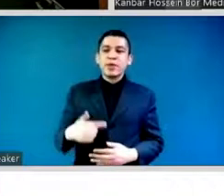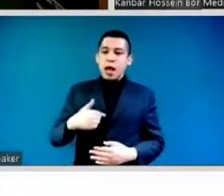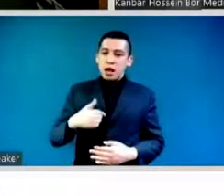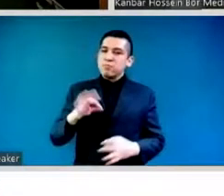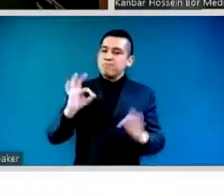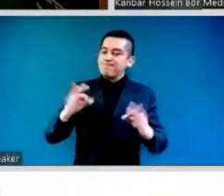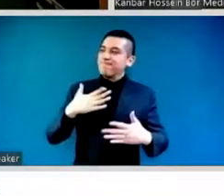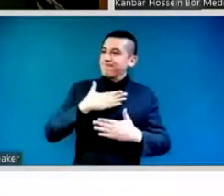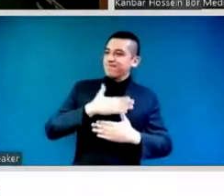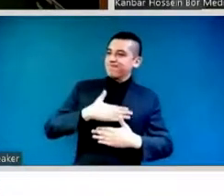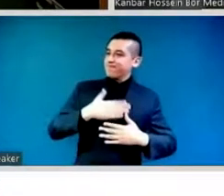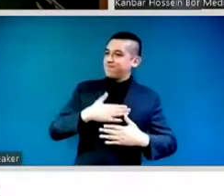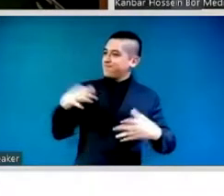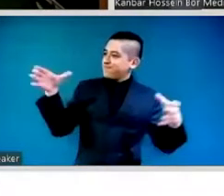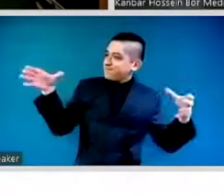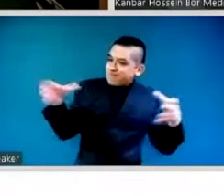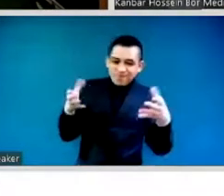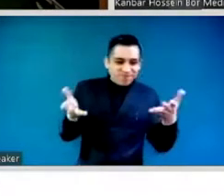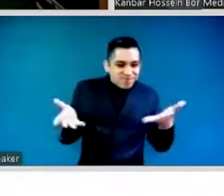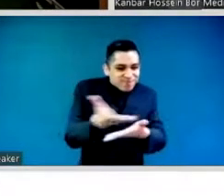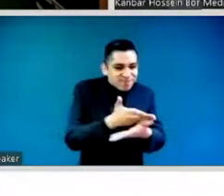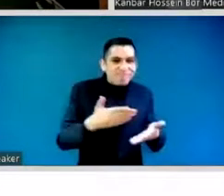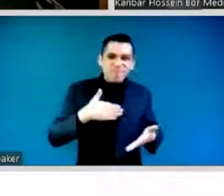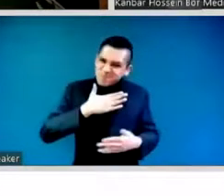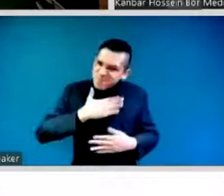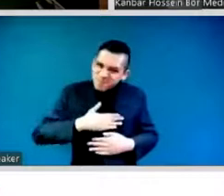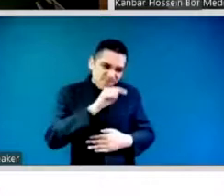And very briefly about what governments can do,